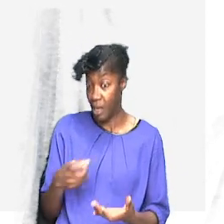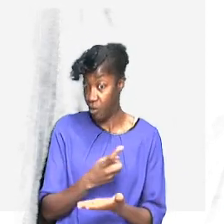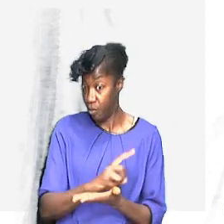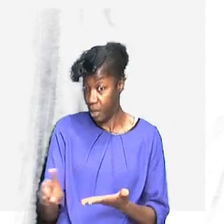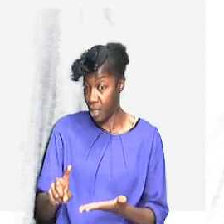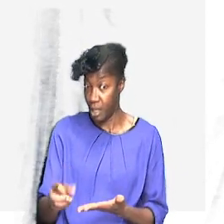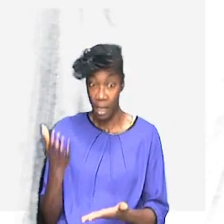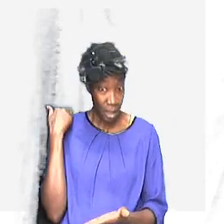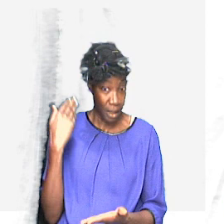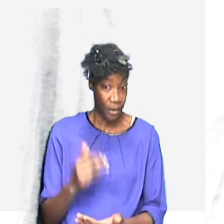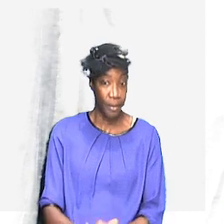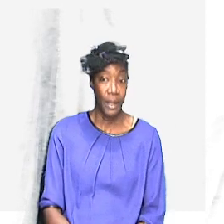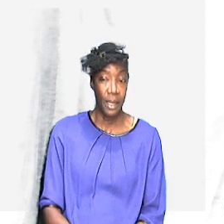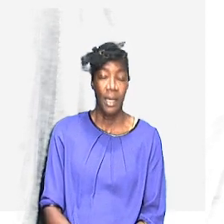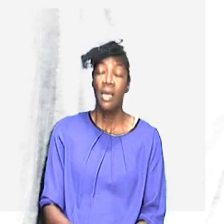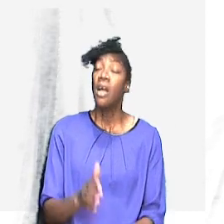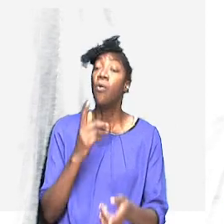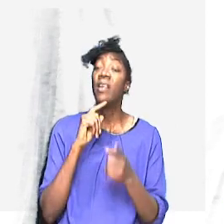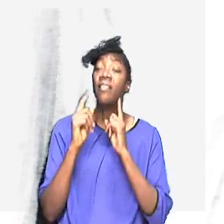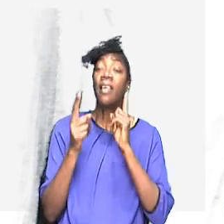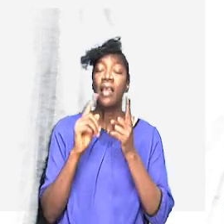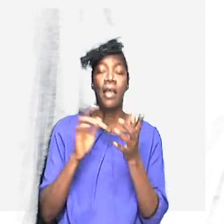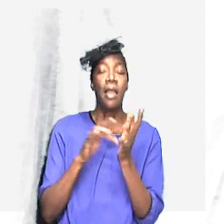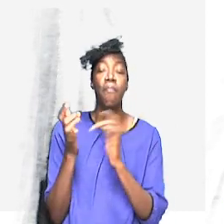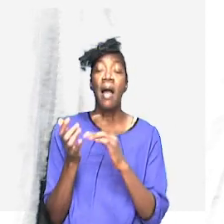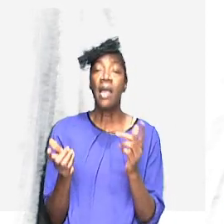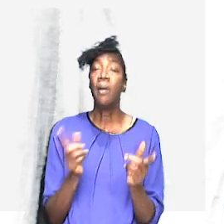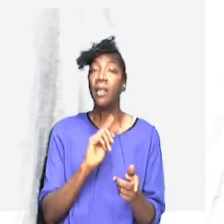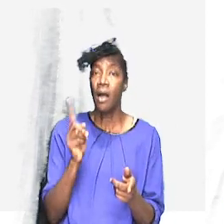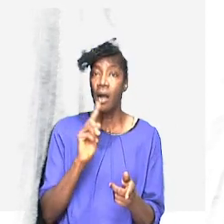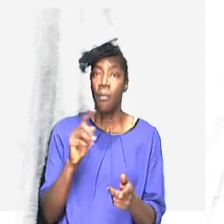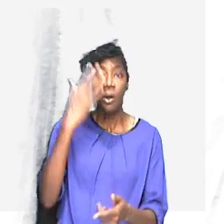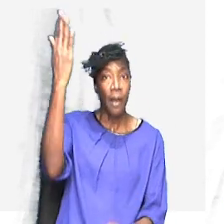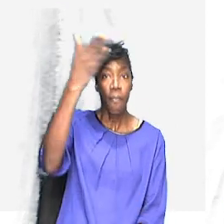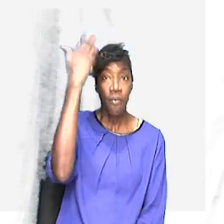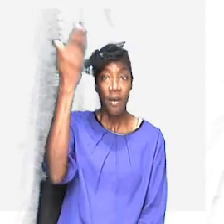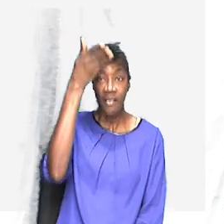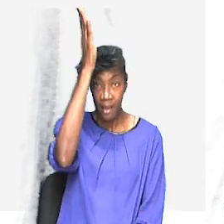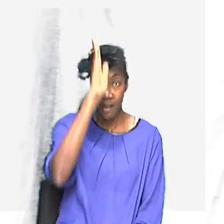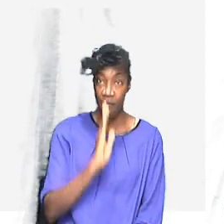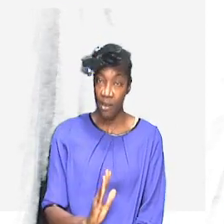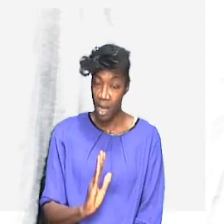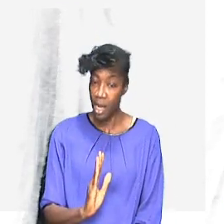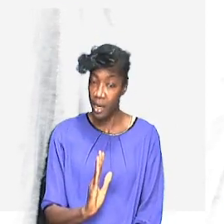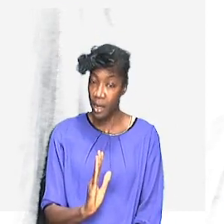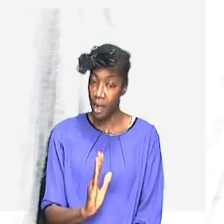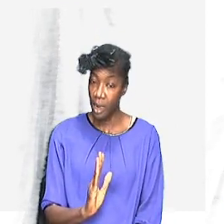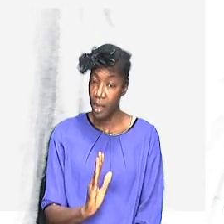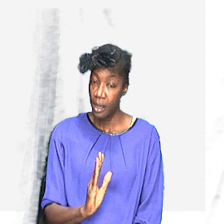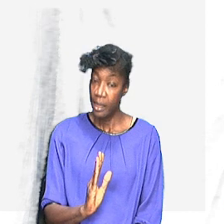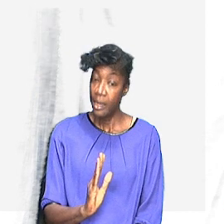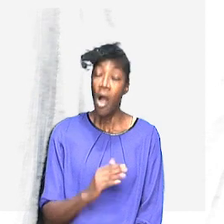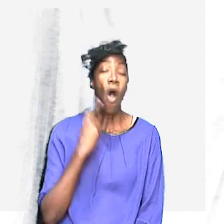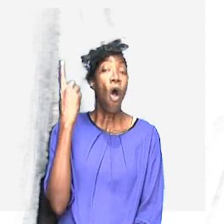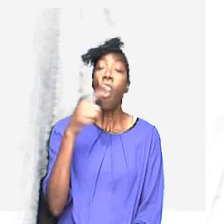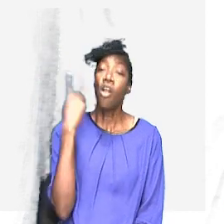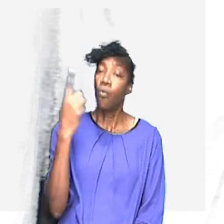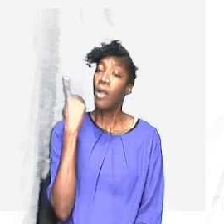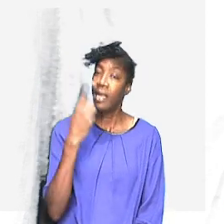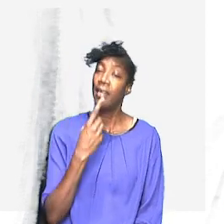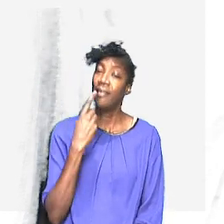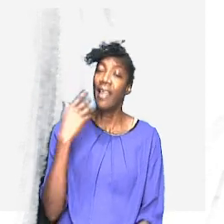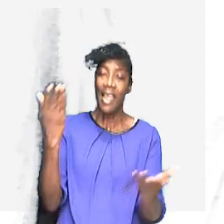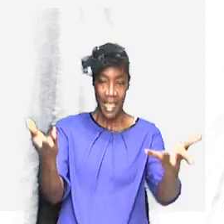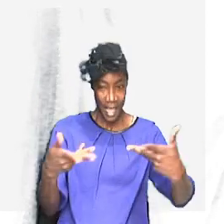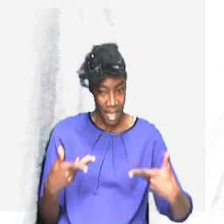in scripture that the Bible speaks of two things: the presence of God in the sense of him being omnipresent, and